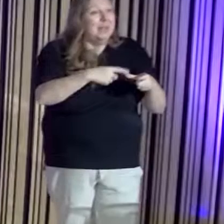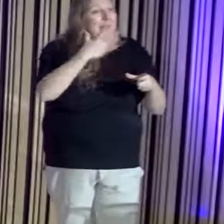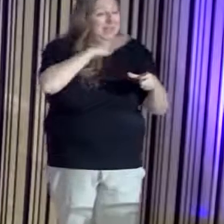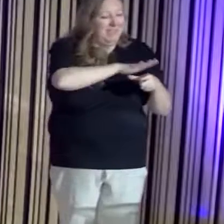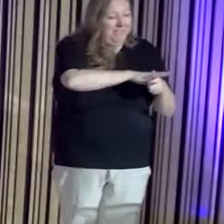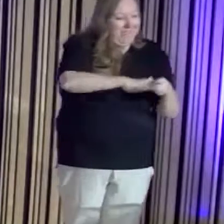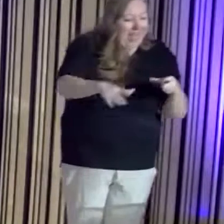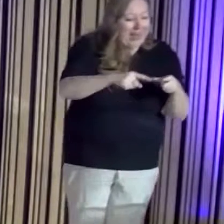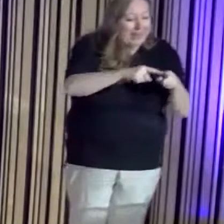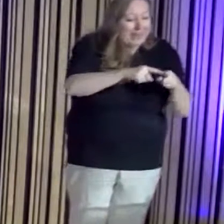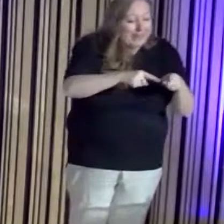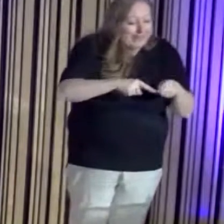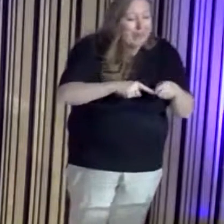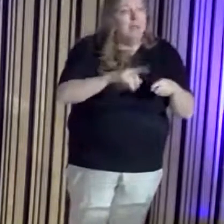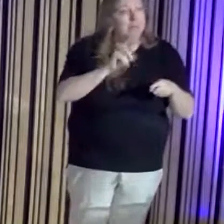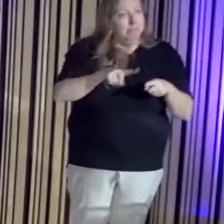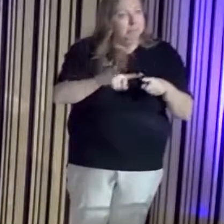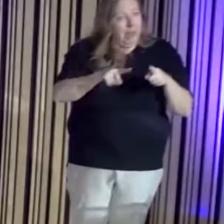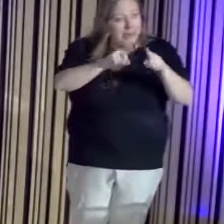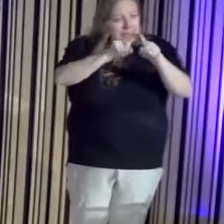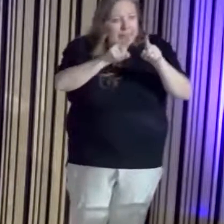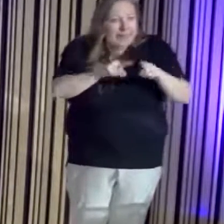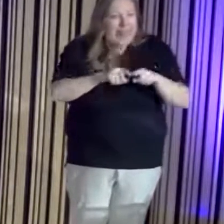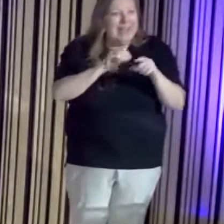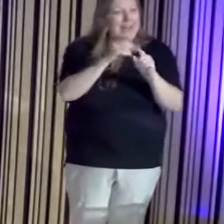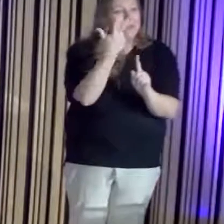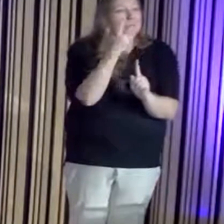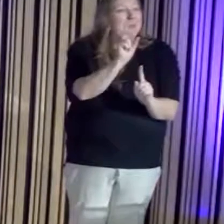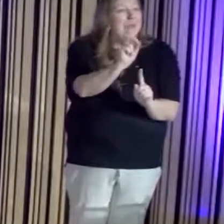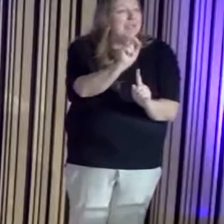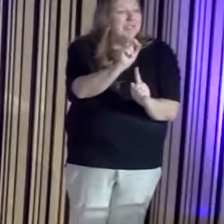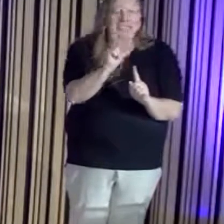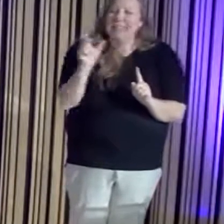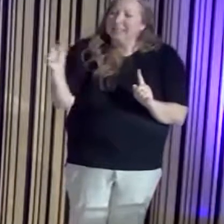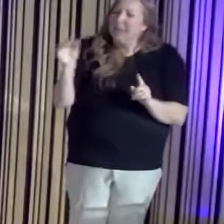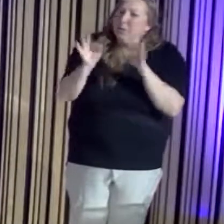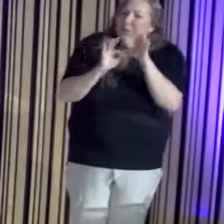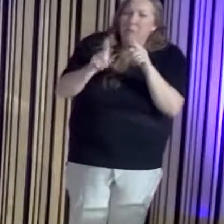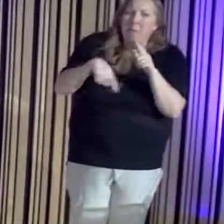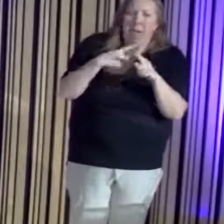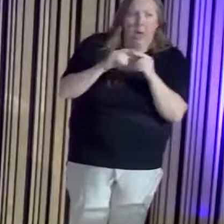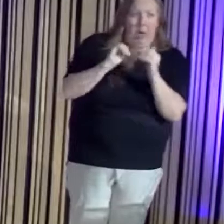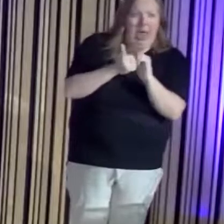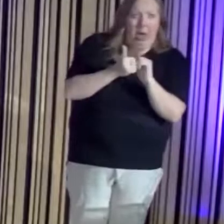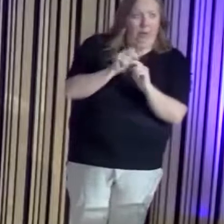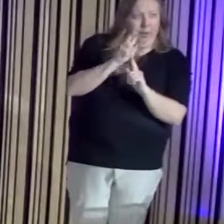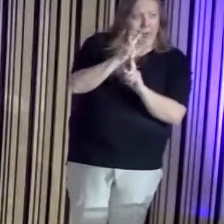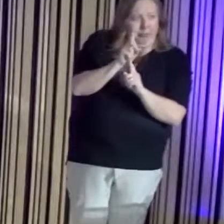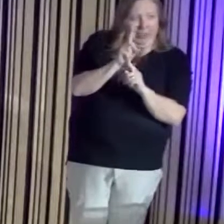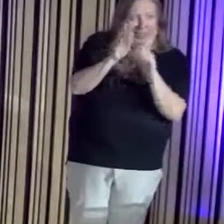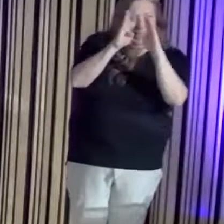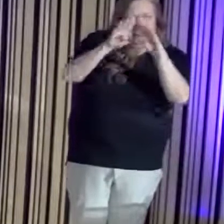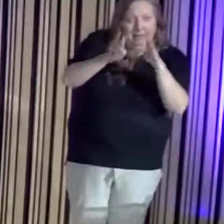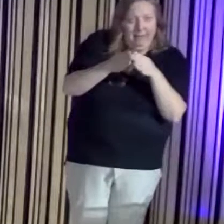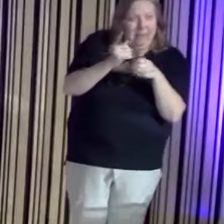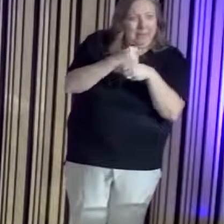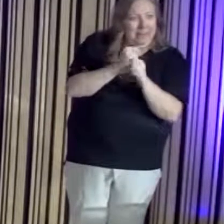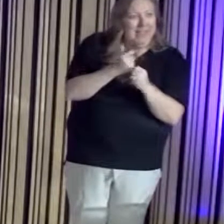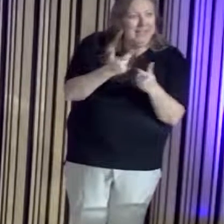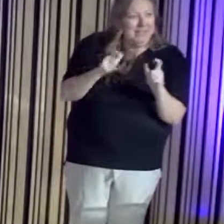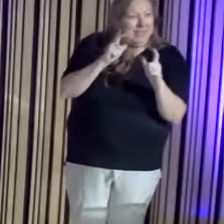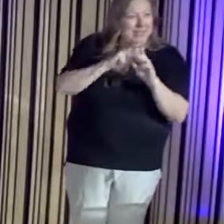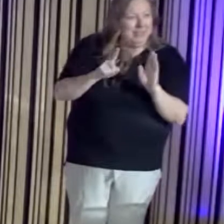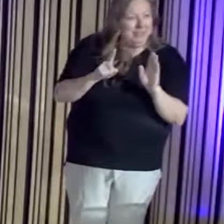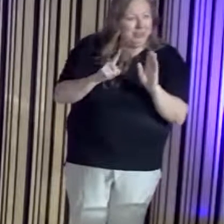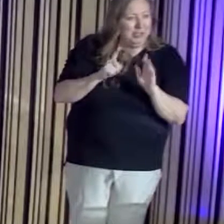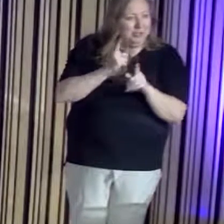and these things exist in 3 dimensions. Can you say a little bit about how the 3-dimensional component makes a big difference? So, the sun,